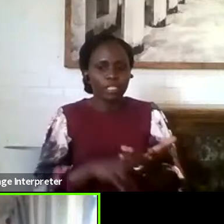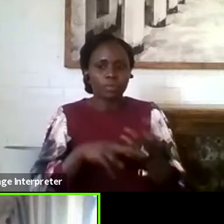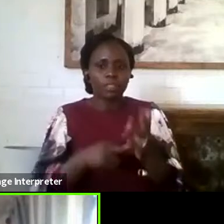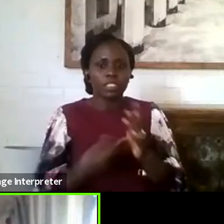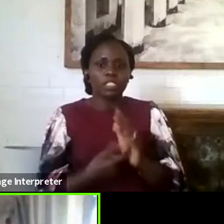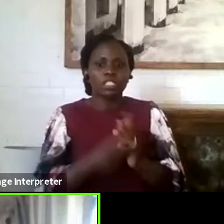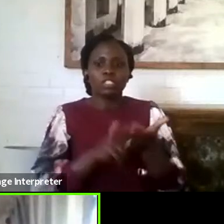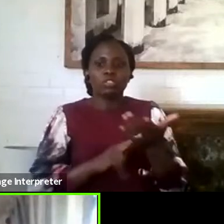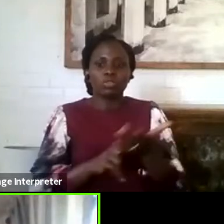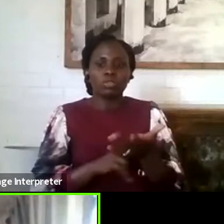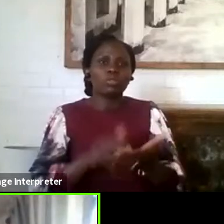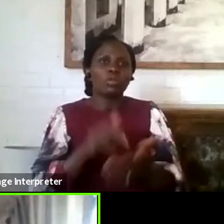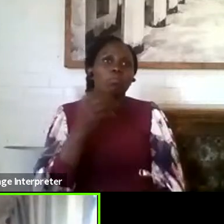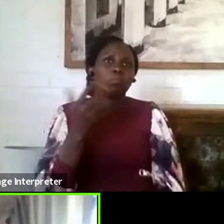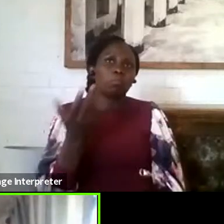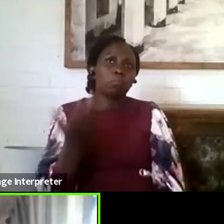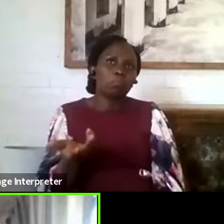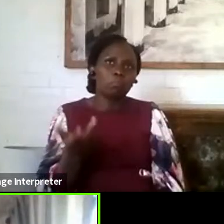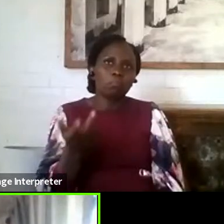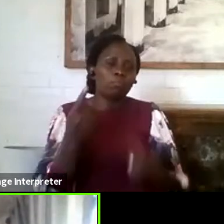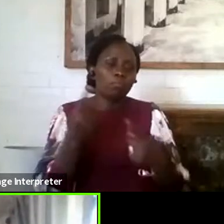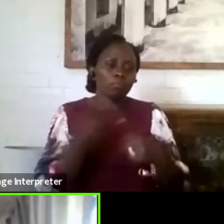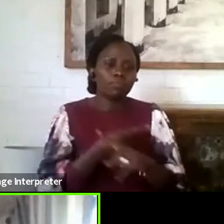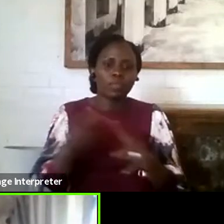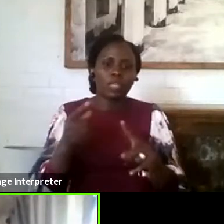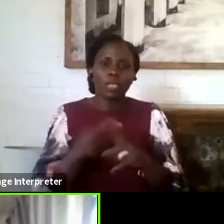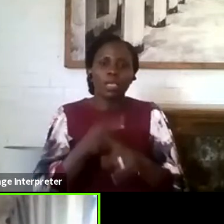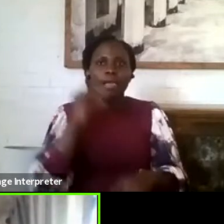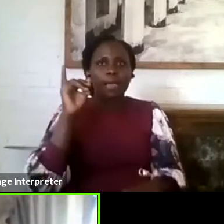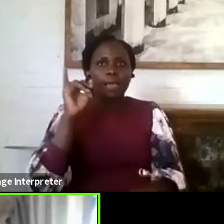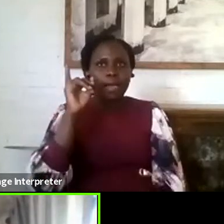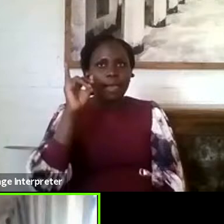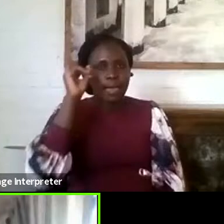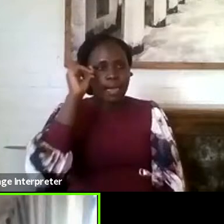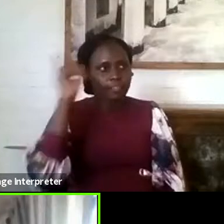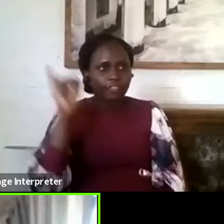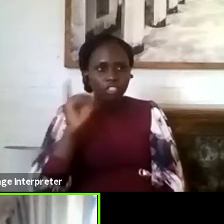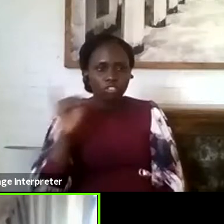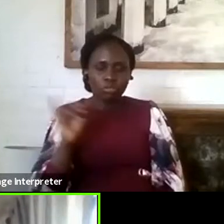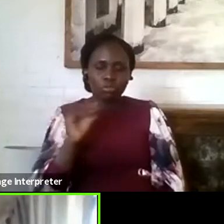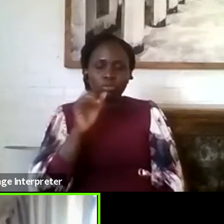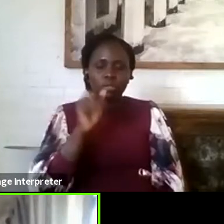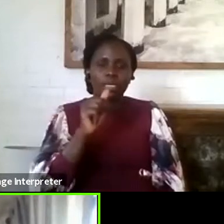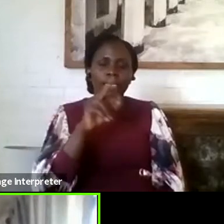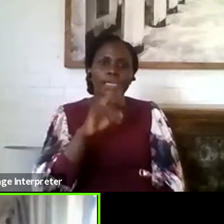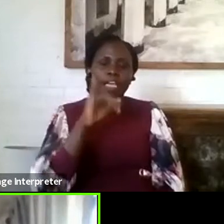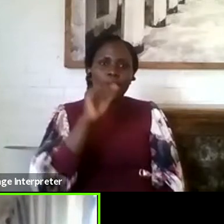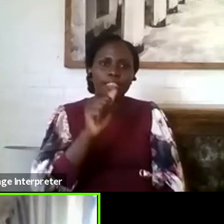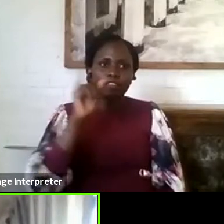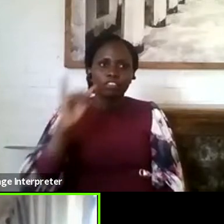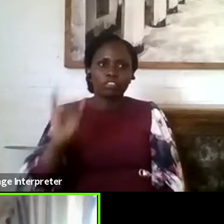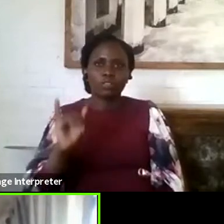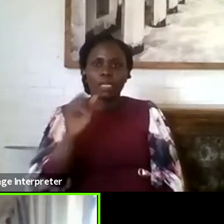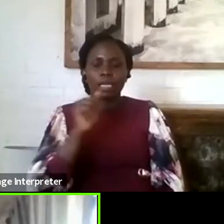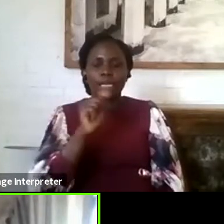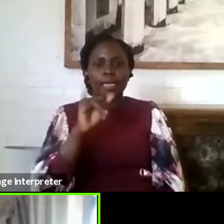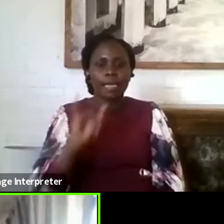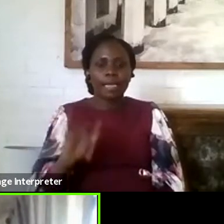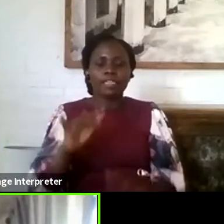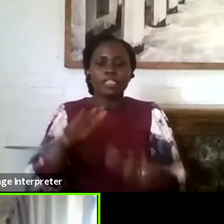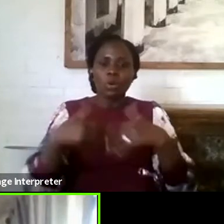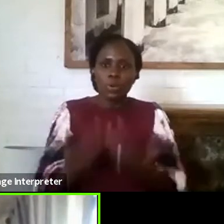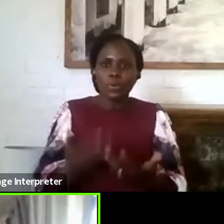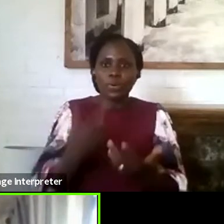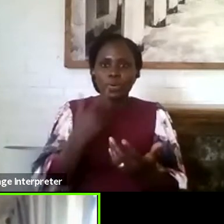or artificial intelligence for the system. As such, the processes when it comes to automated